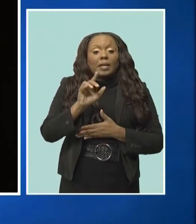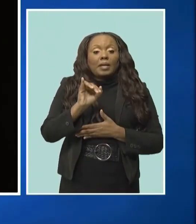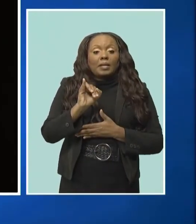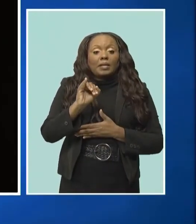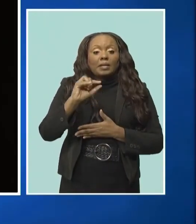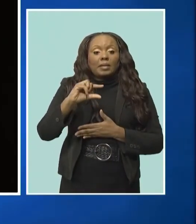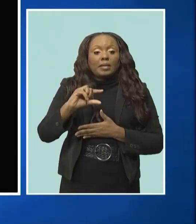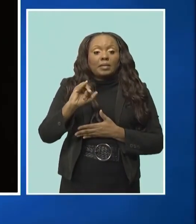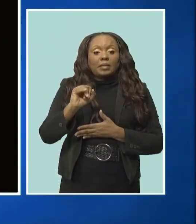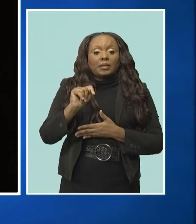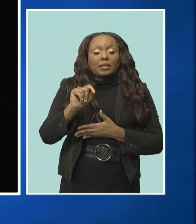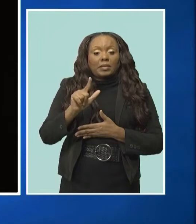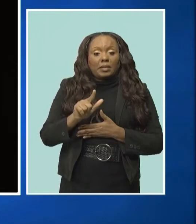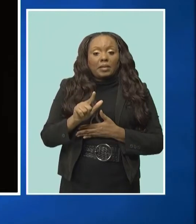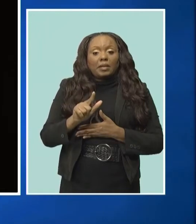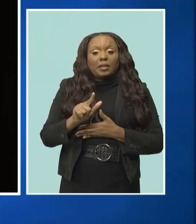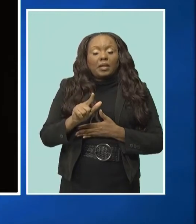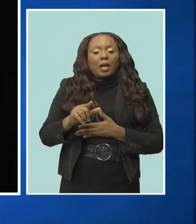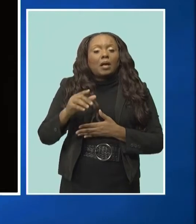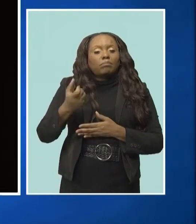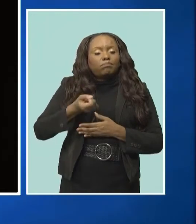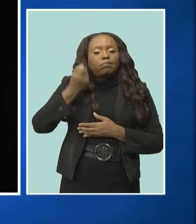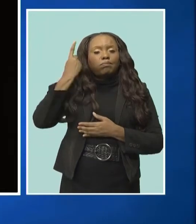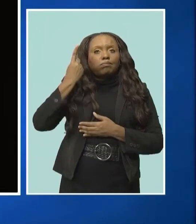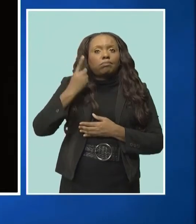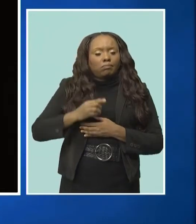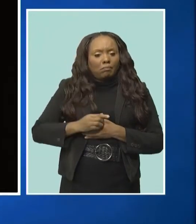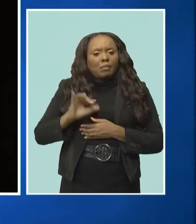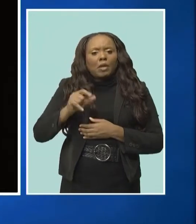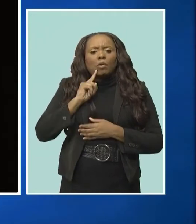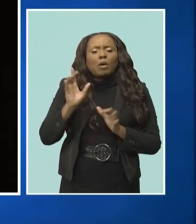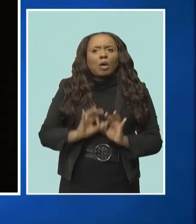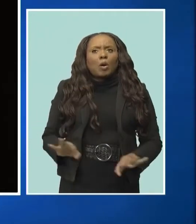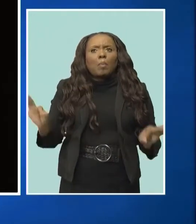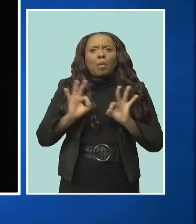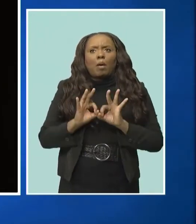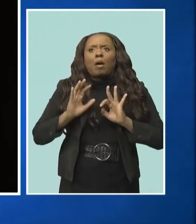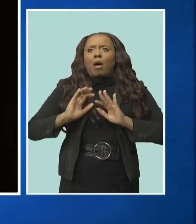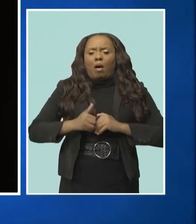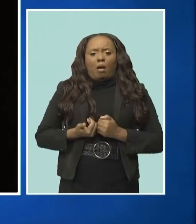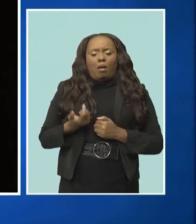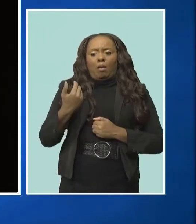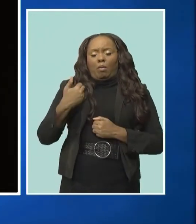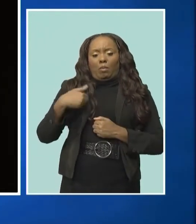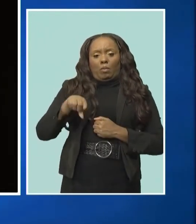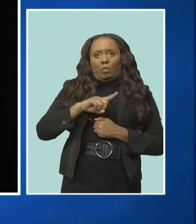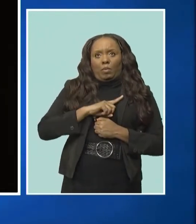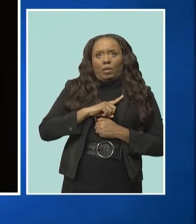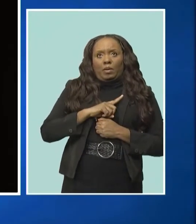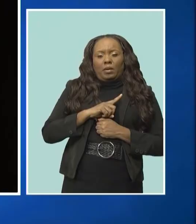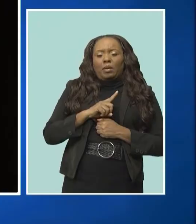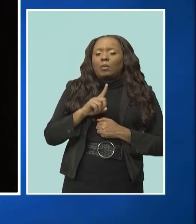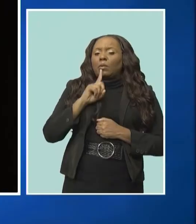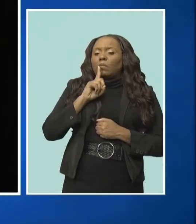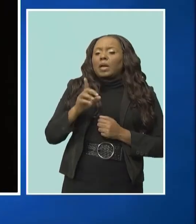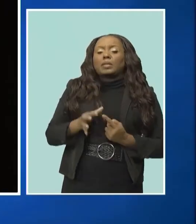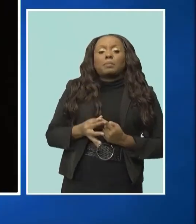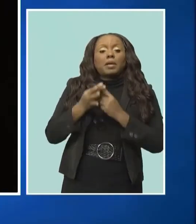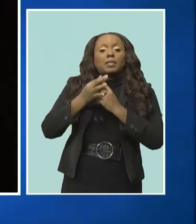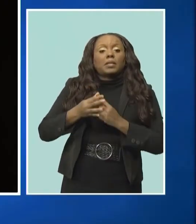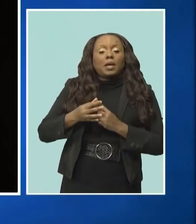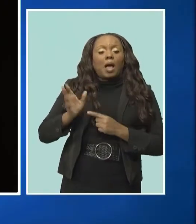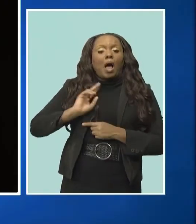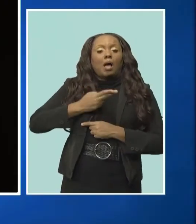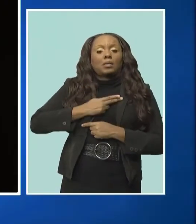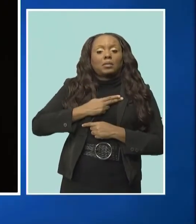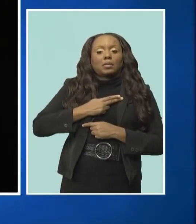will be the cornerstone of how all of us, particularly those of us of African descent, are